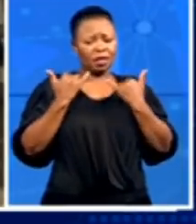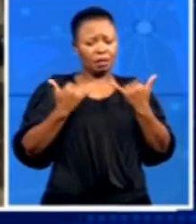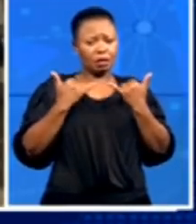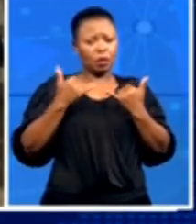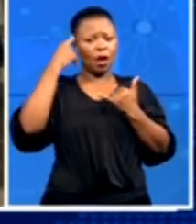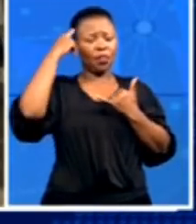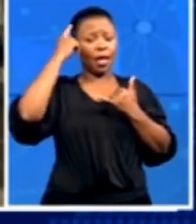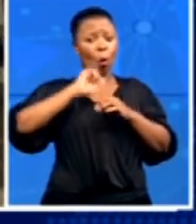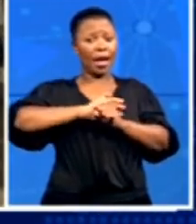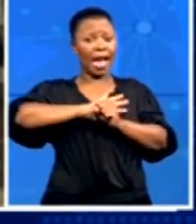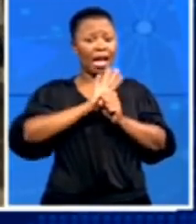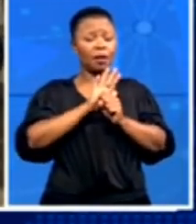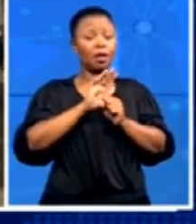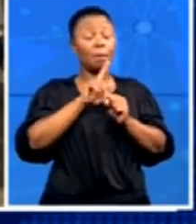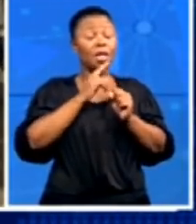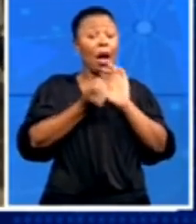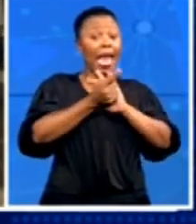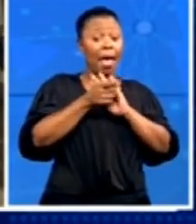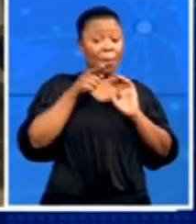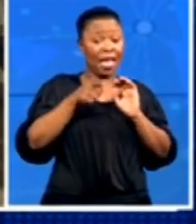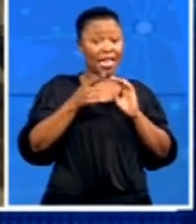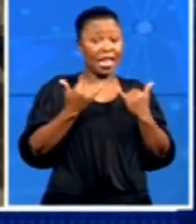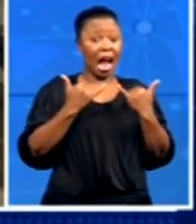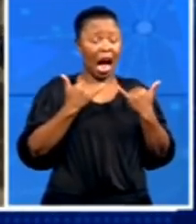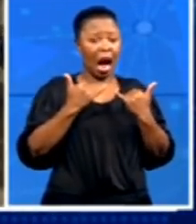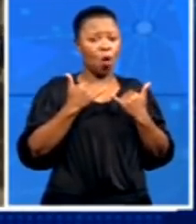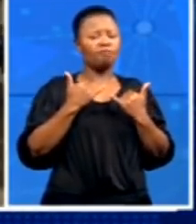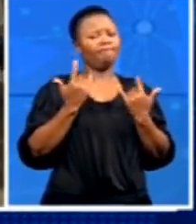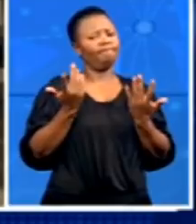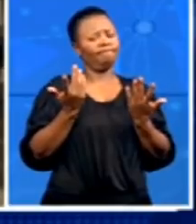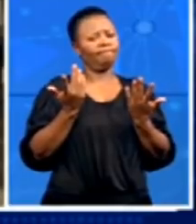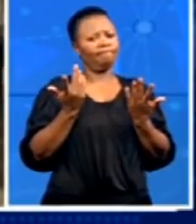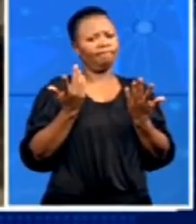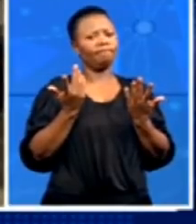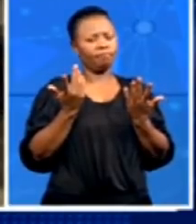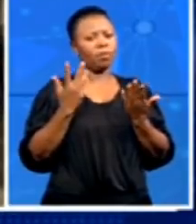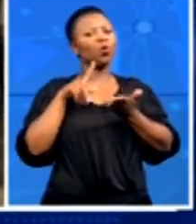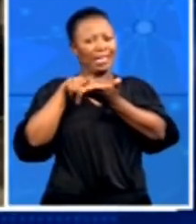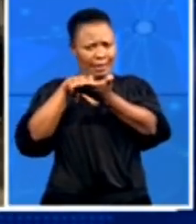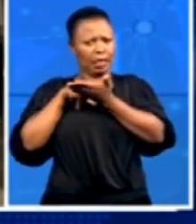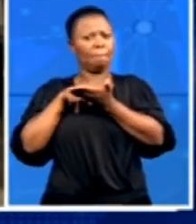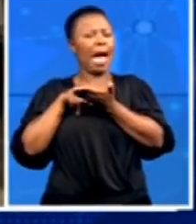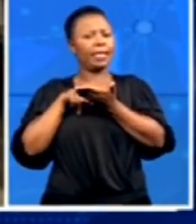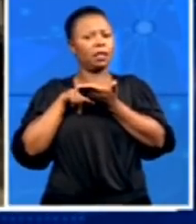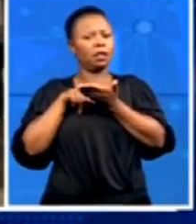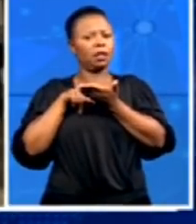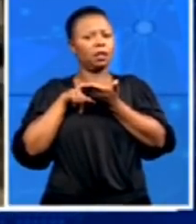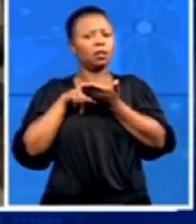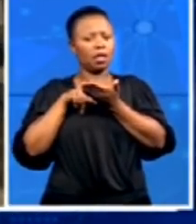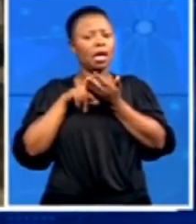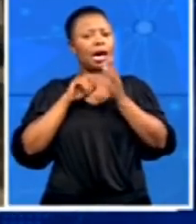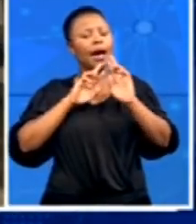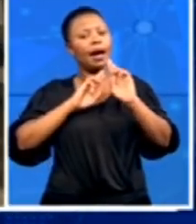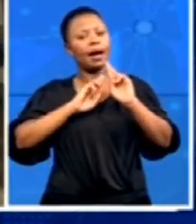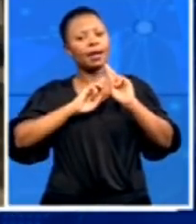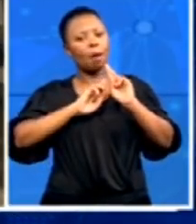us to actually demand that we get a full report of the previous investigations